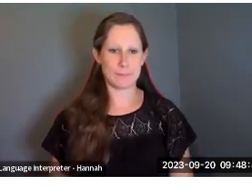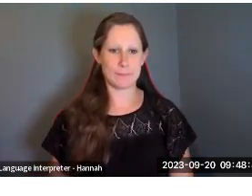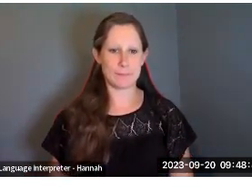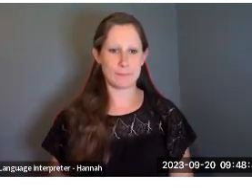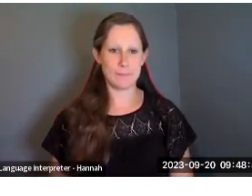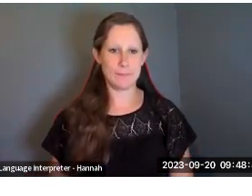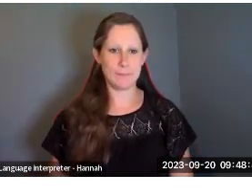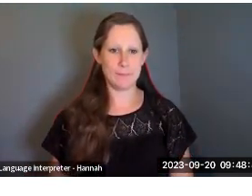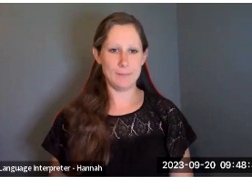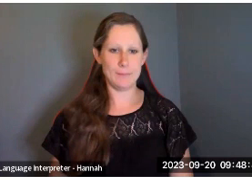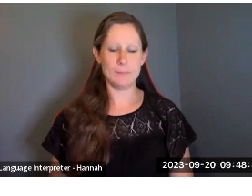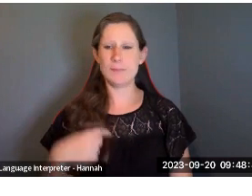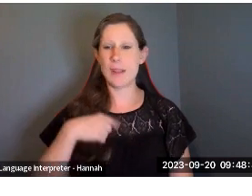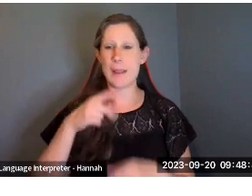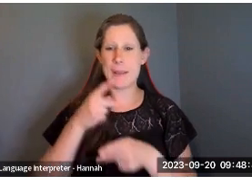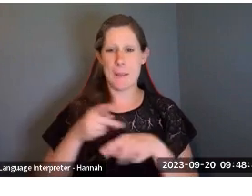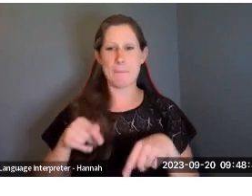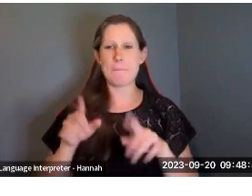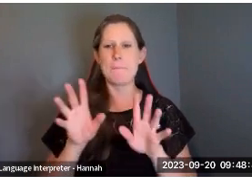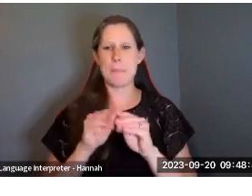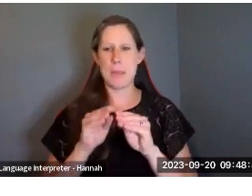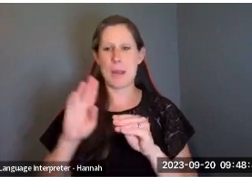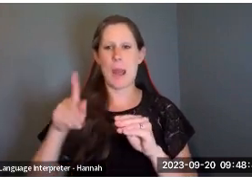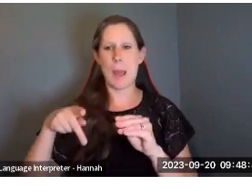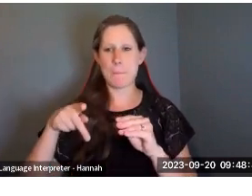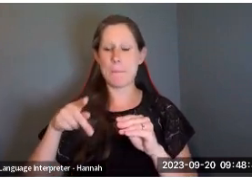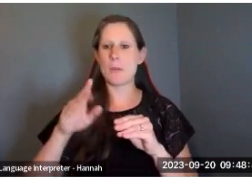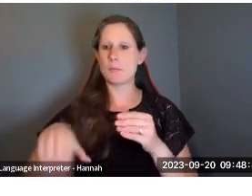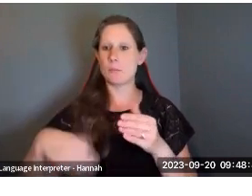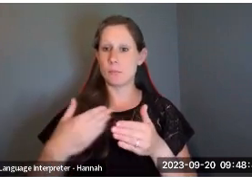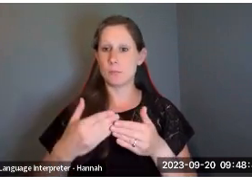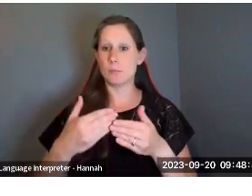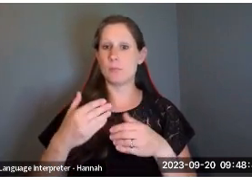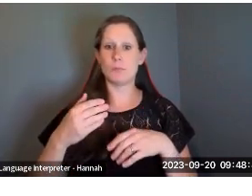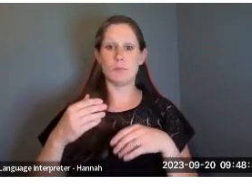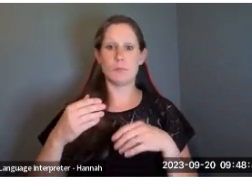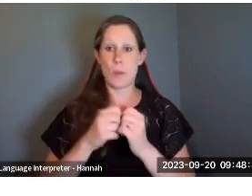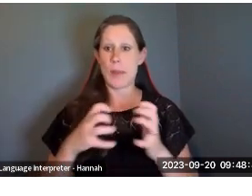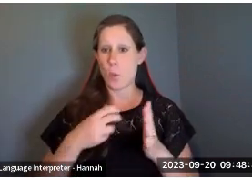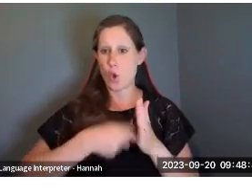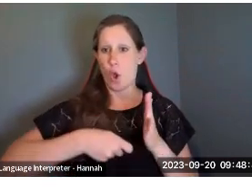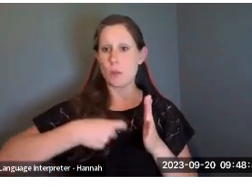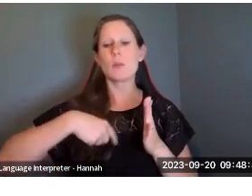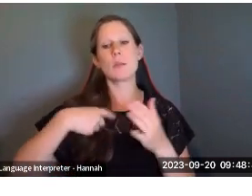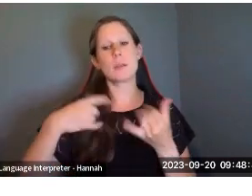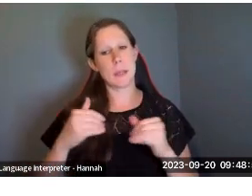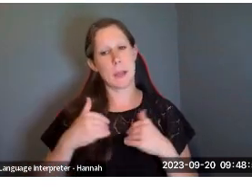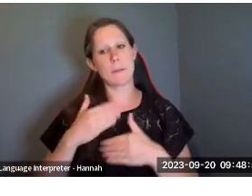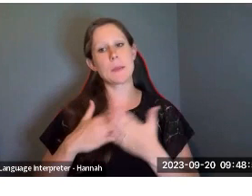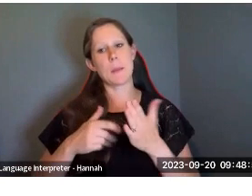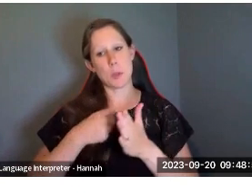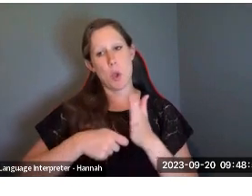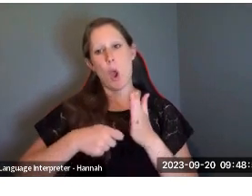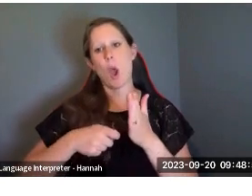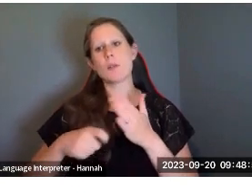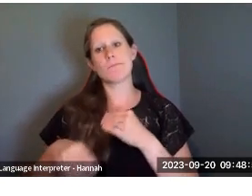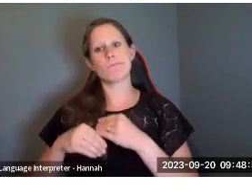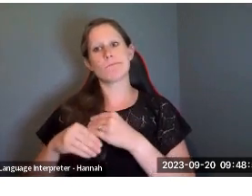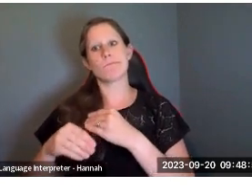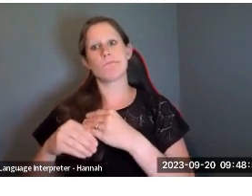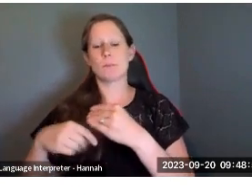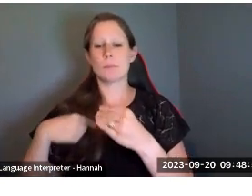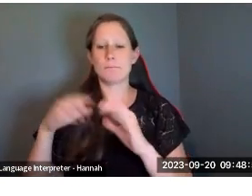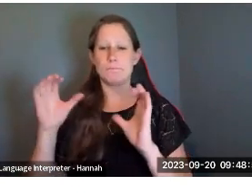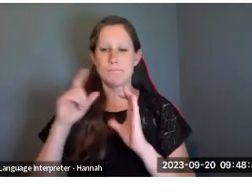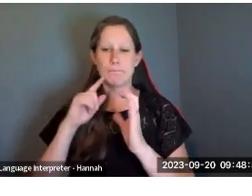We've kept these meetups free, but we do incur costs. We're looking for sponsors to